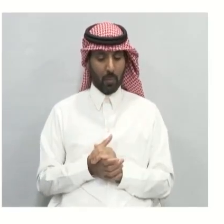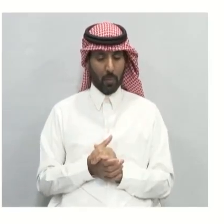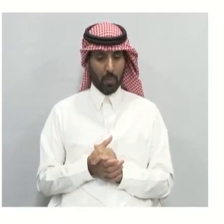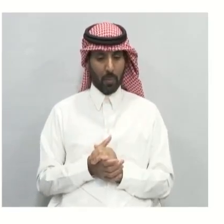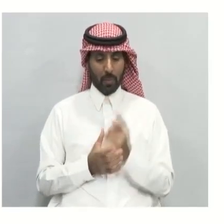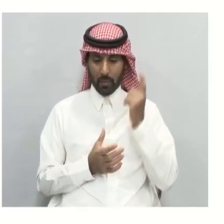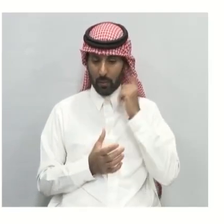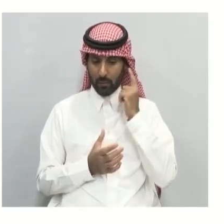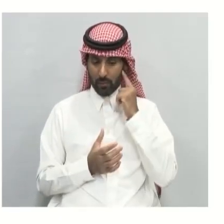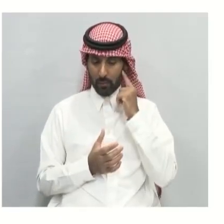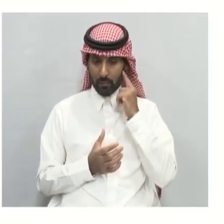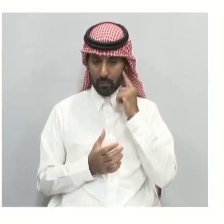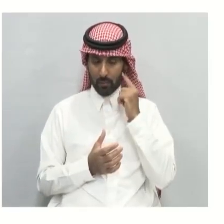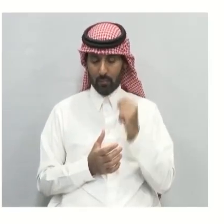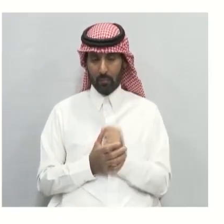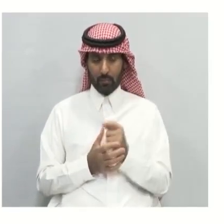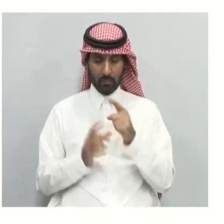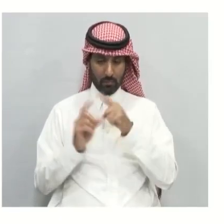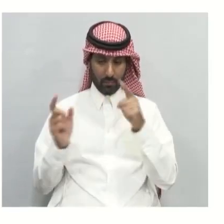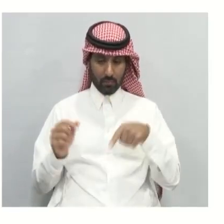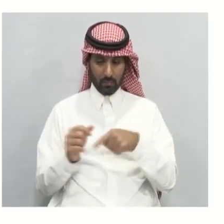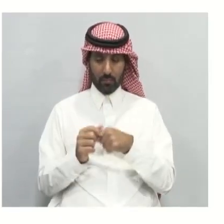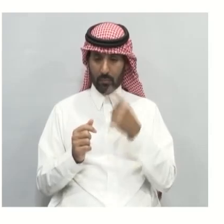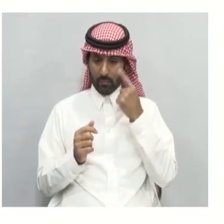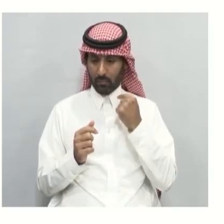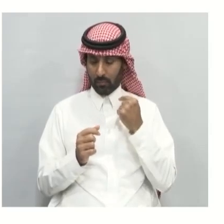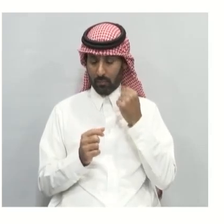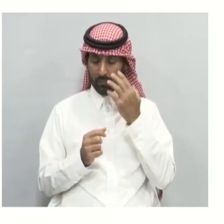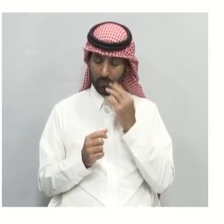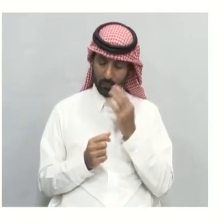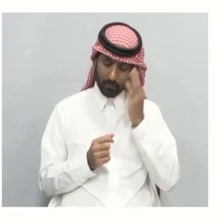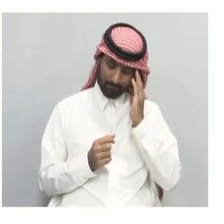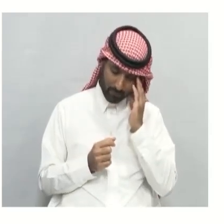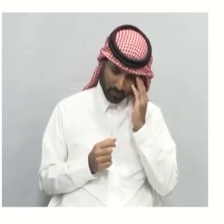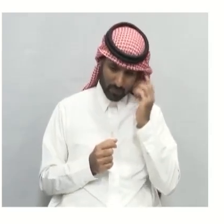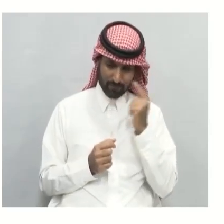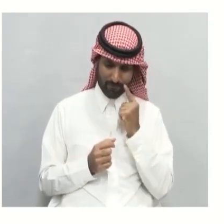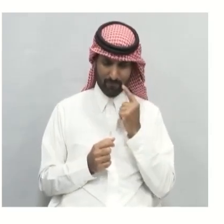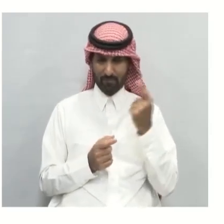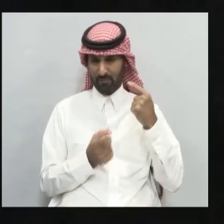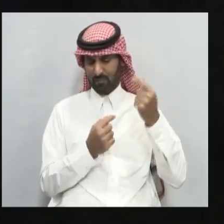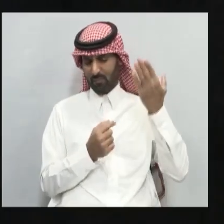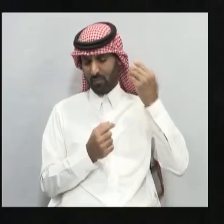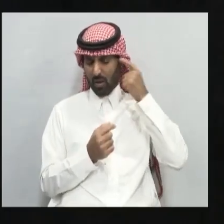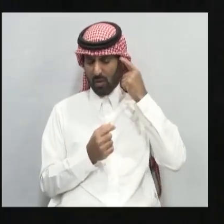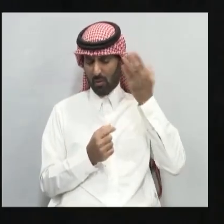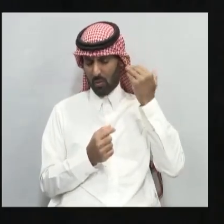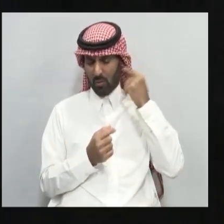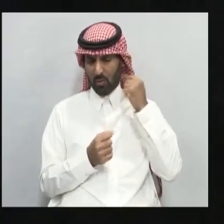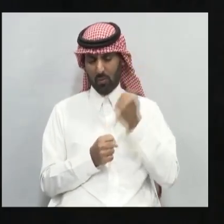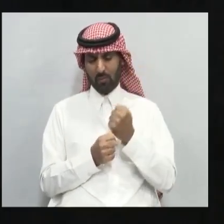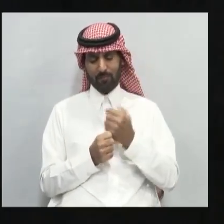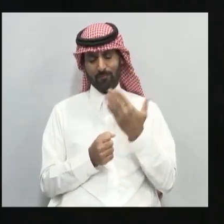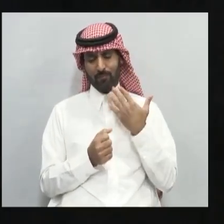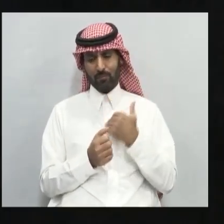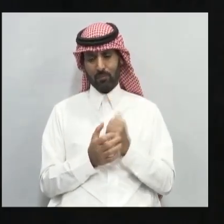going to listen to a text which is about life regrets. Many people regret certain things that they had done in